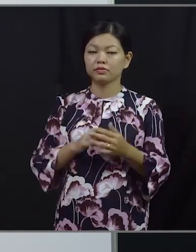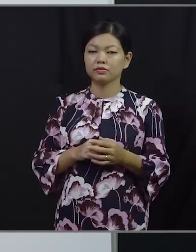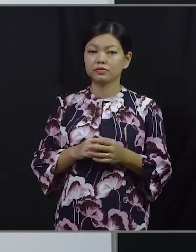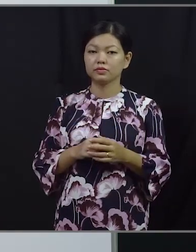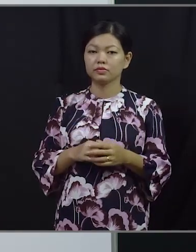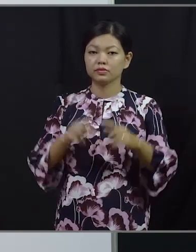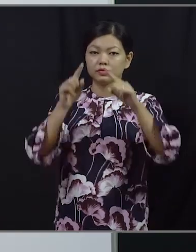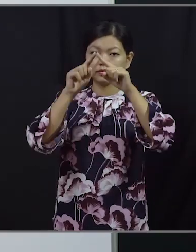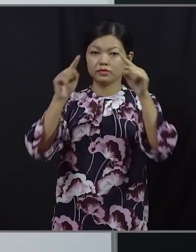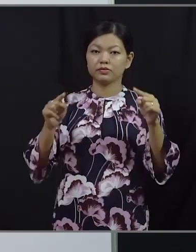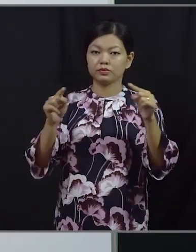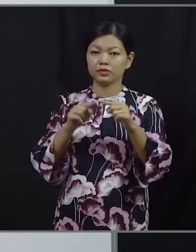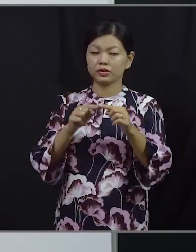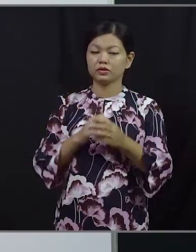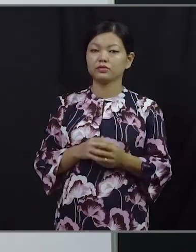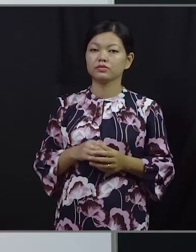given by